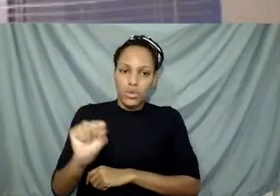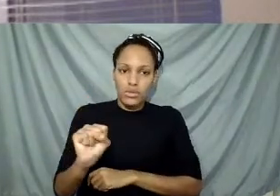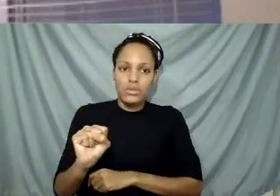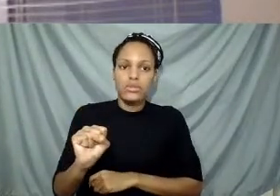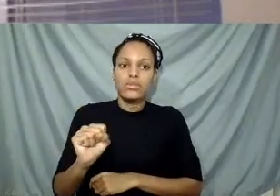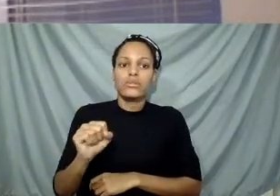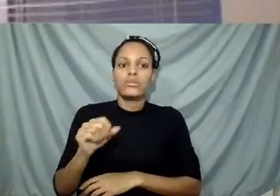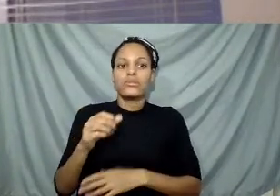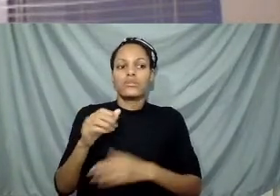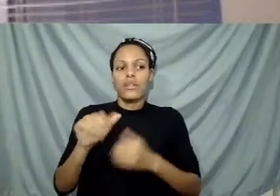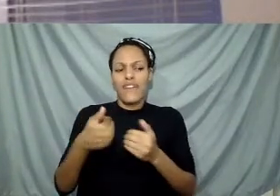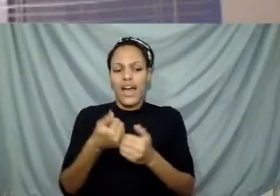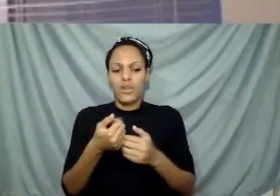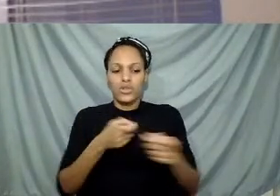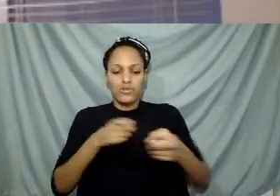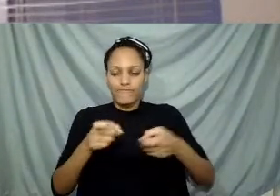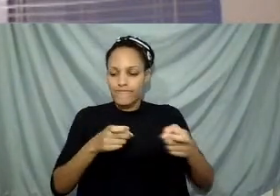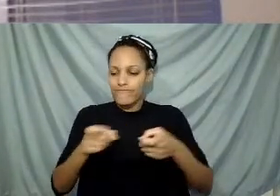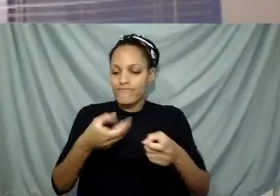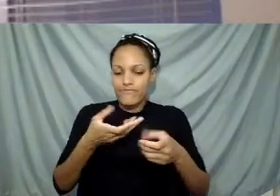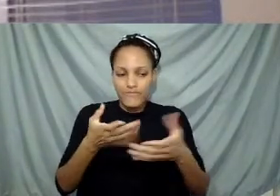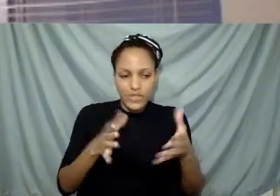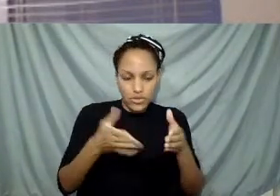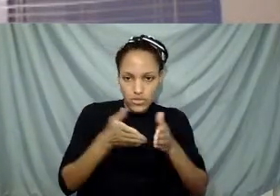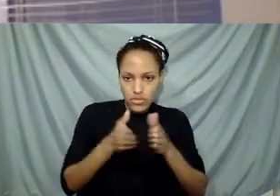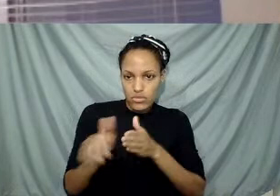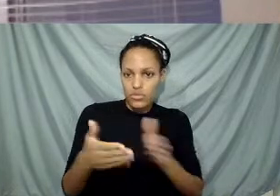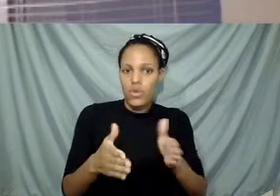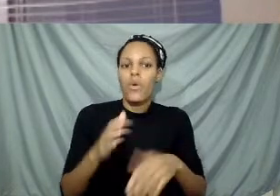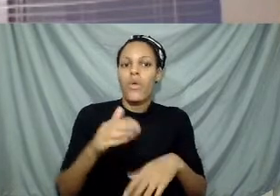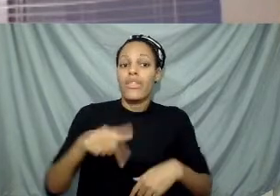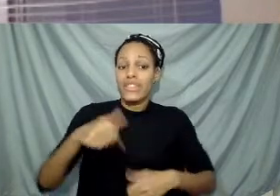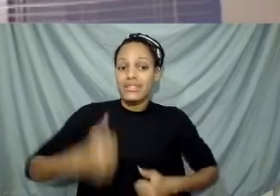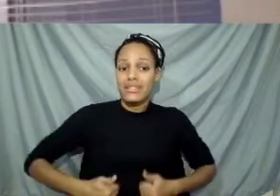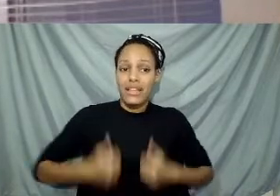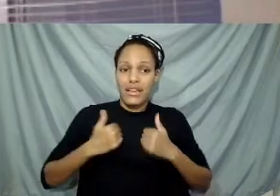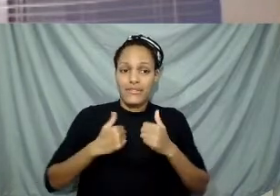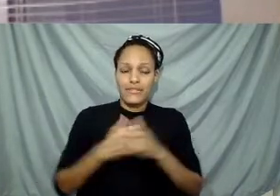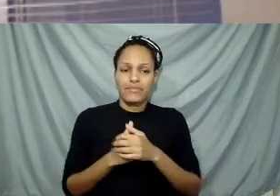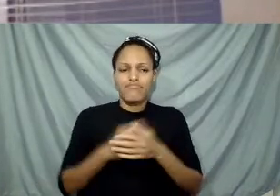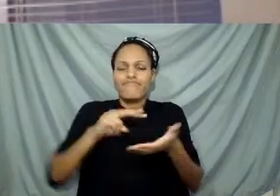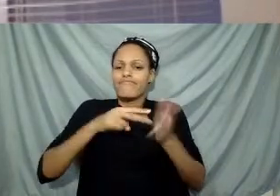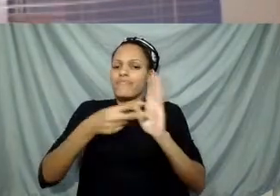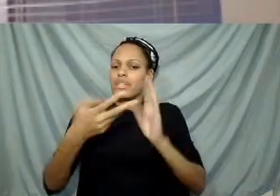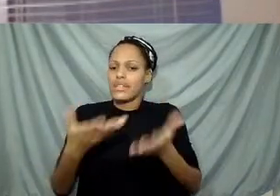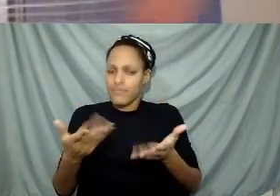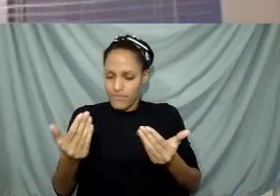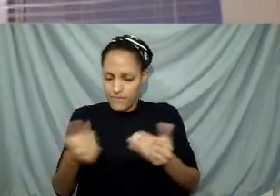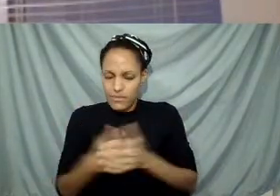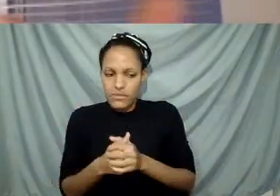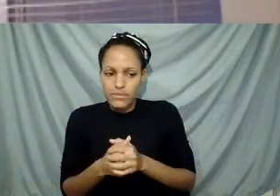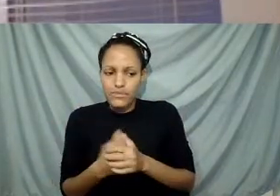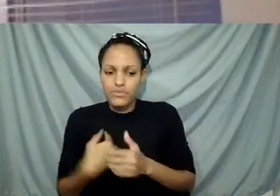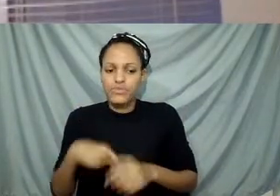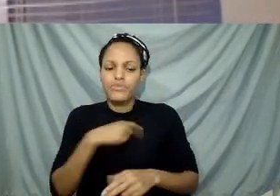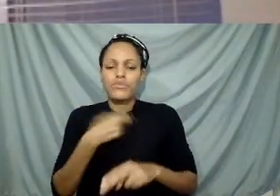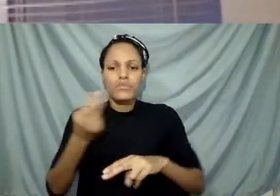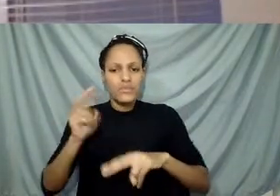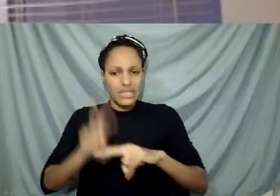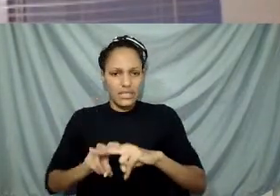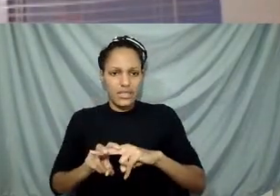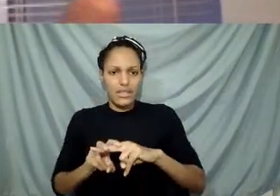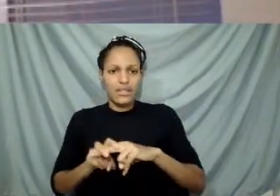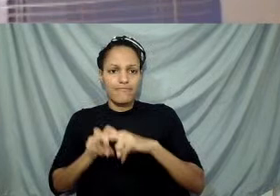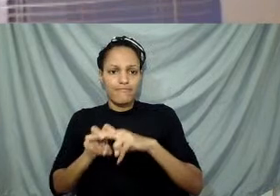tools to navigate this life. And what do I mean by that? We were sitting, we would have these long sessions that would